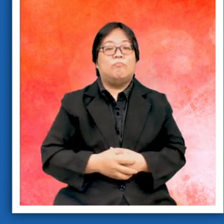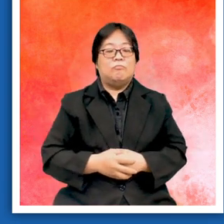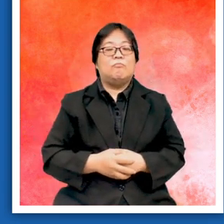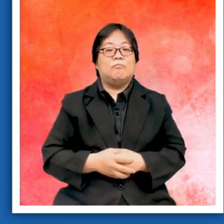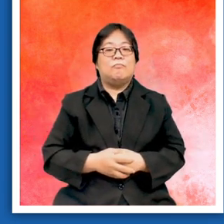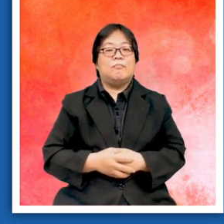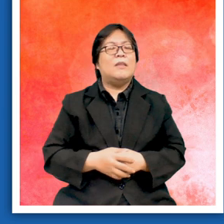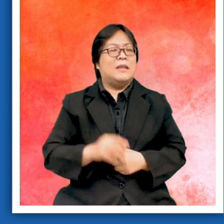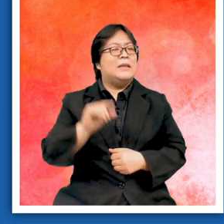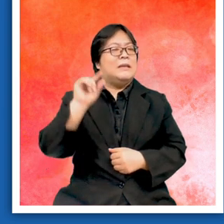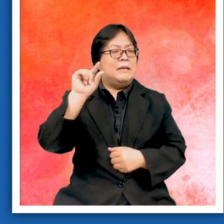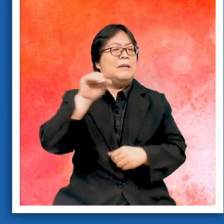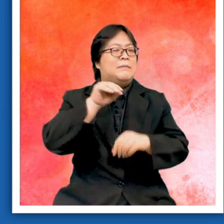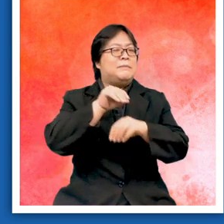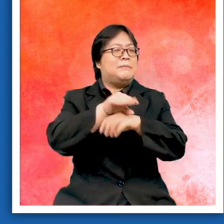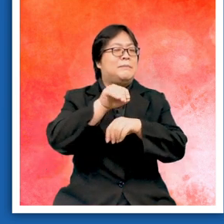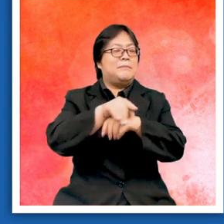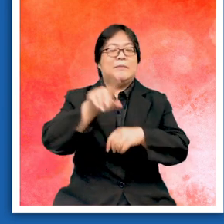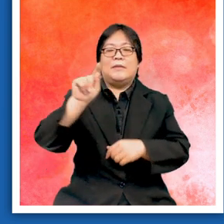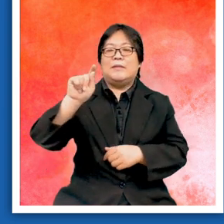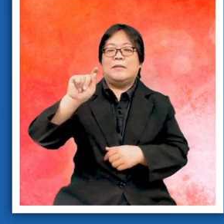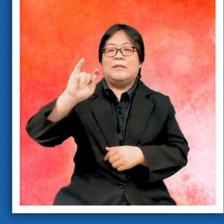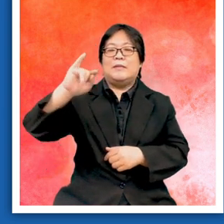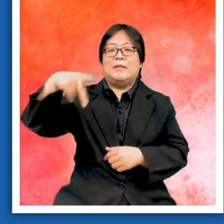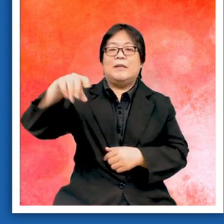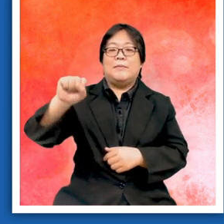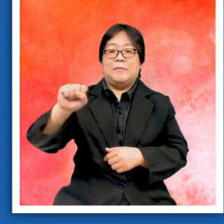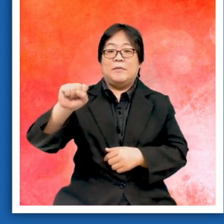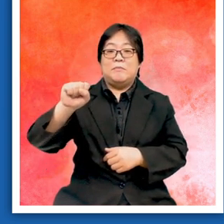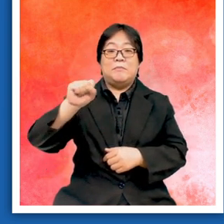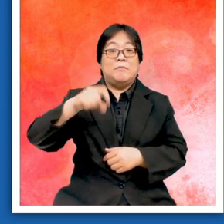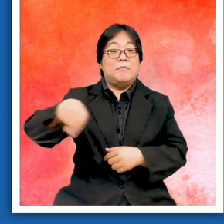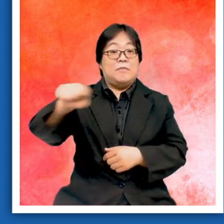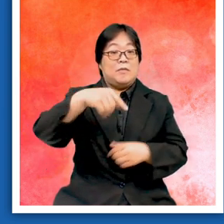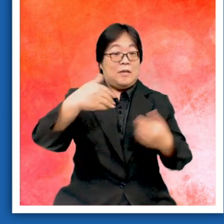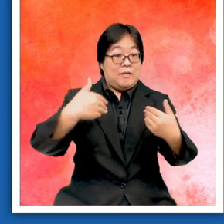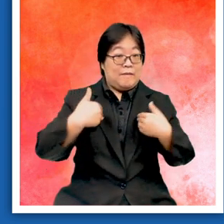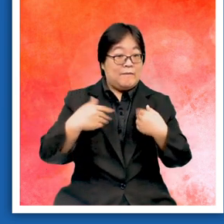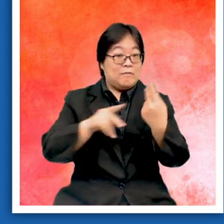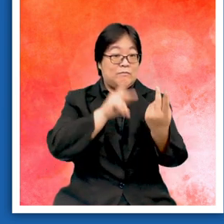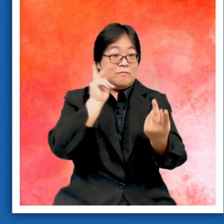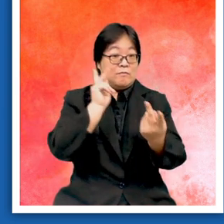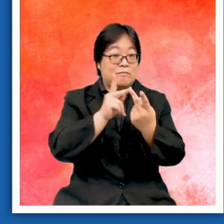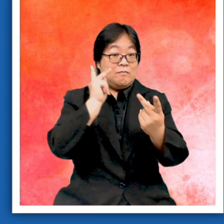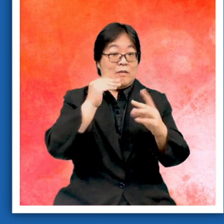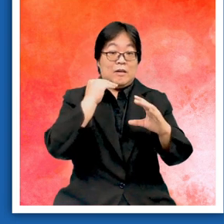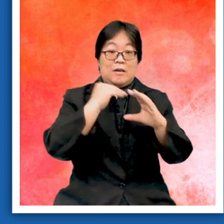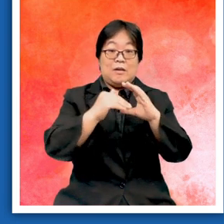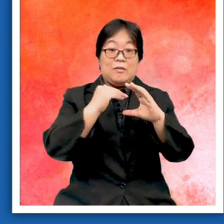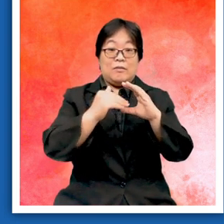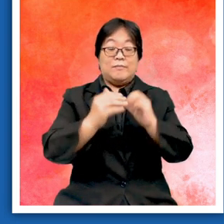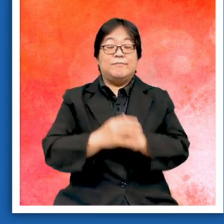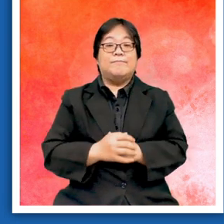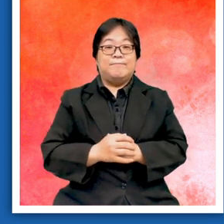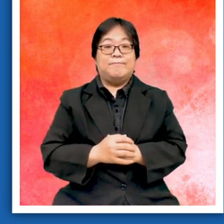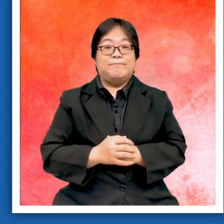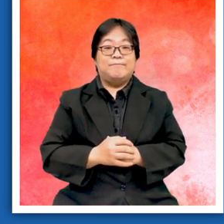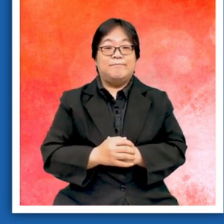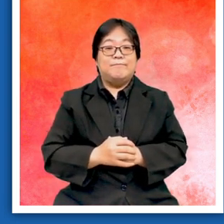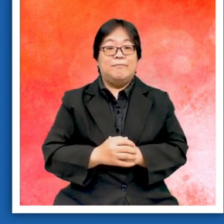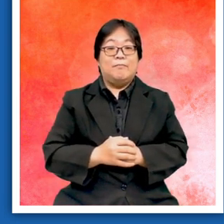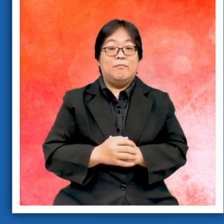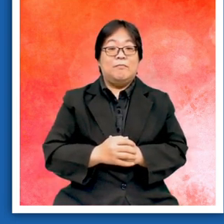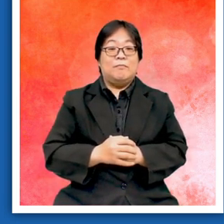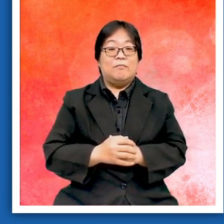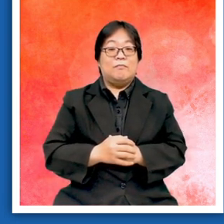of advice or a tip to make sure that you have got the right address is, once you have put